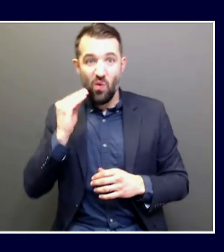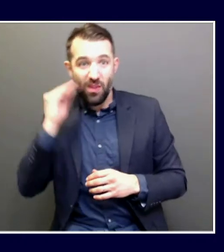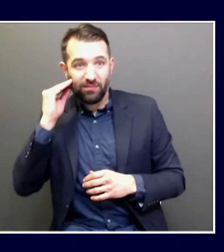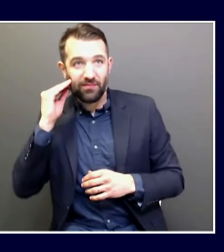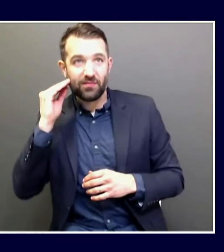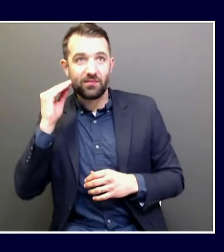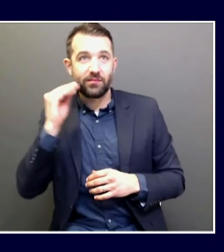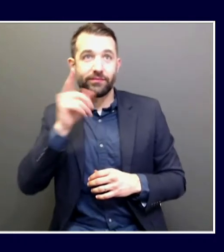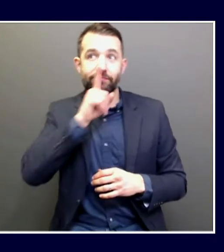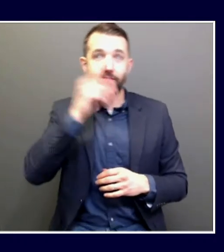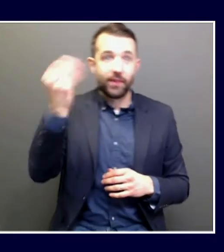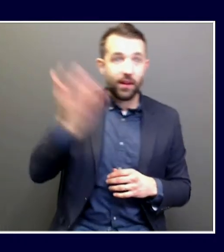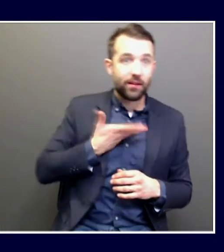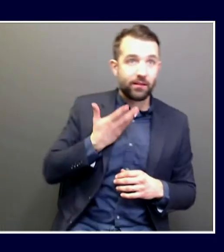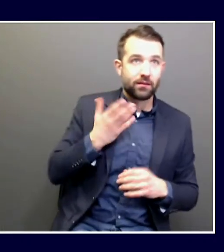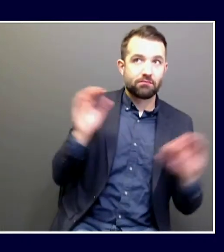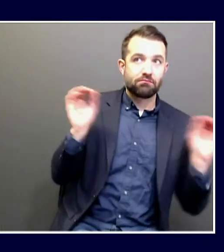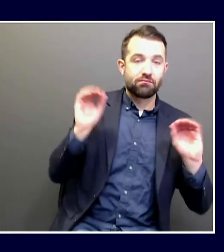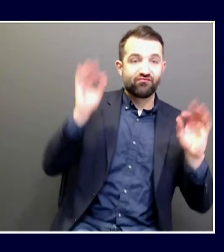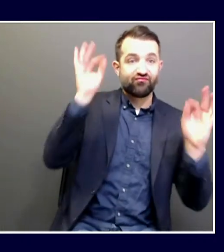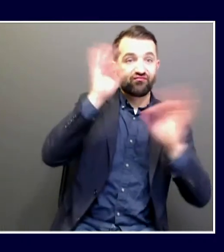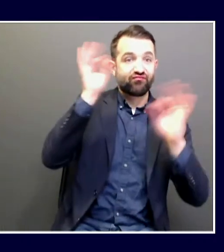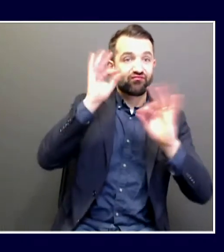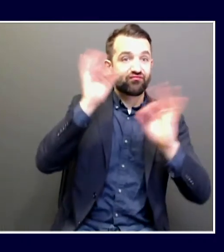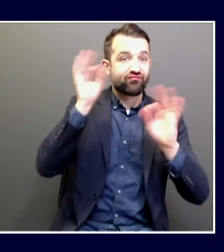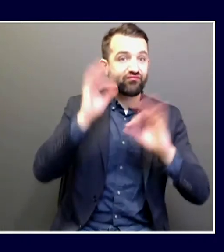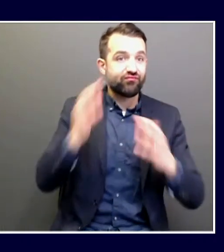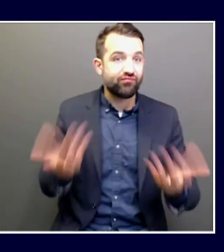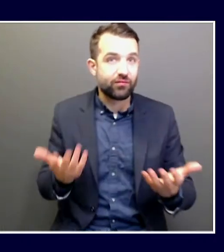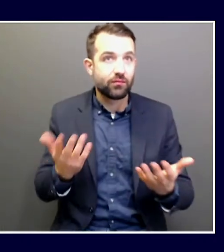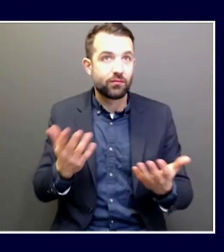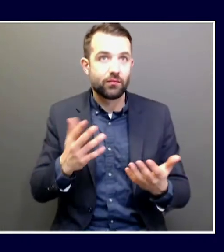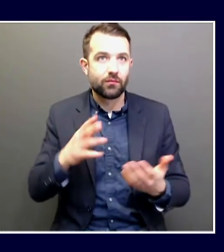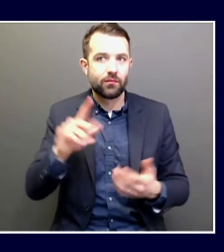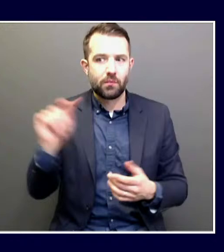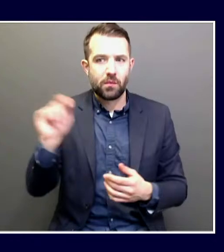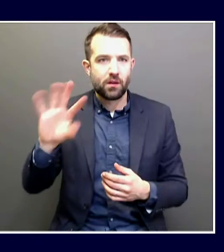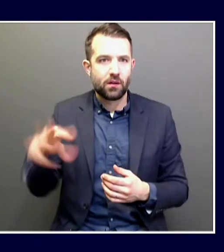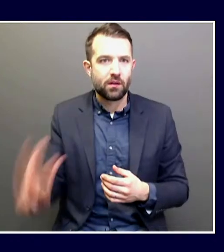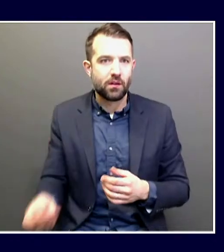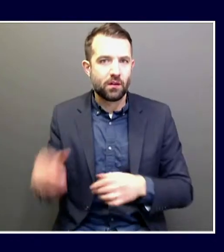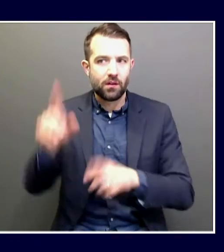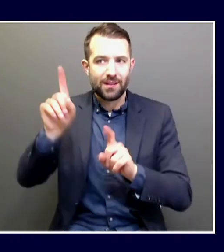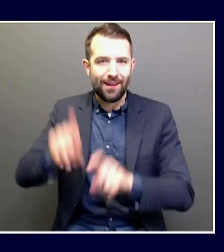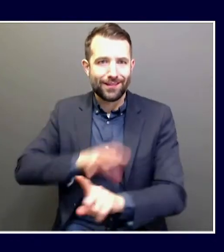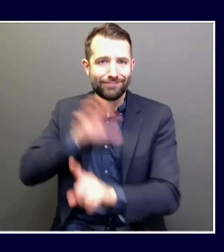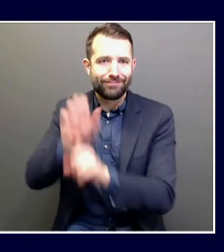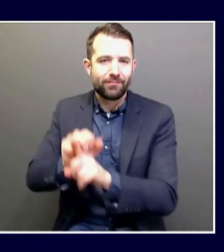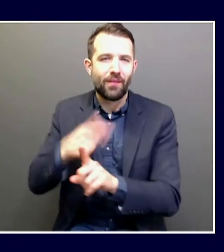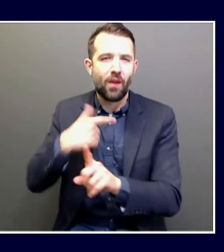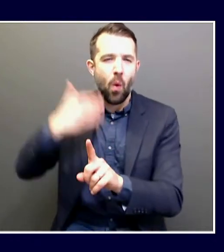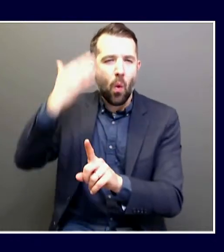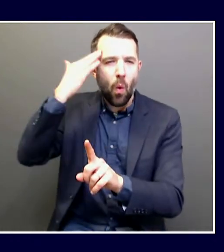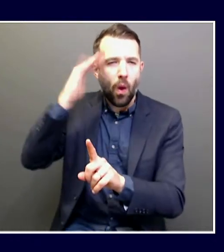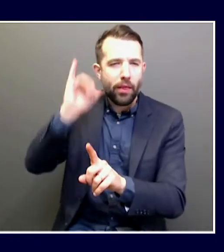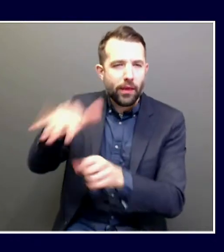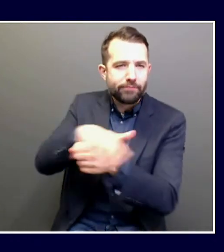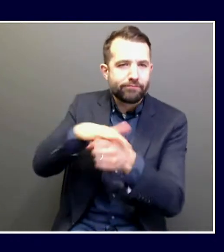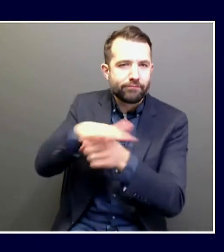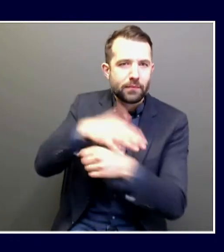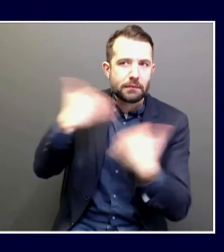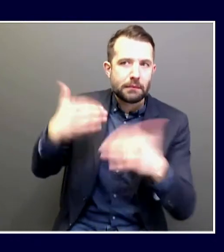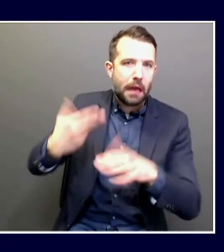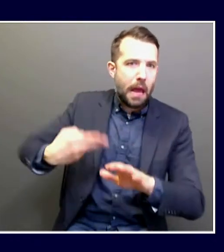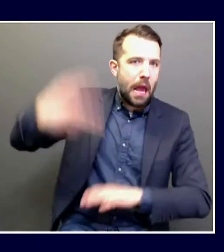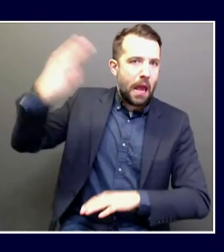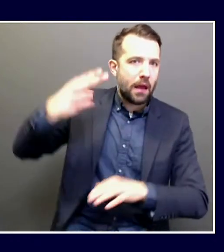pivot unless we have the data. So what does pivoting look like? Well, here's one example. If we were to see a